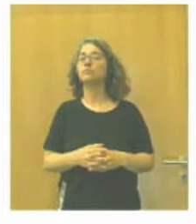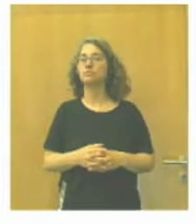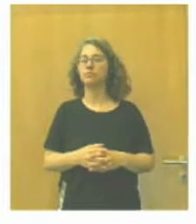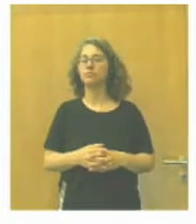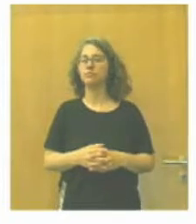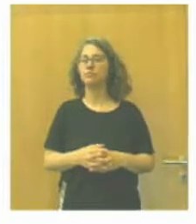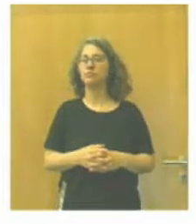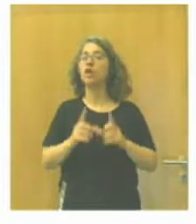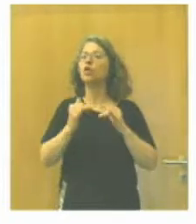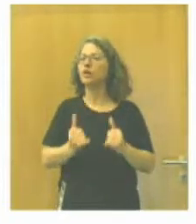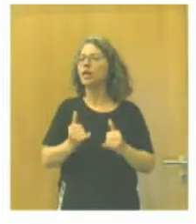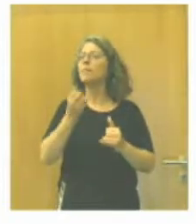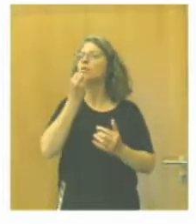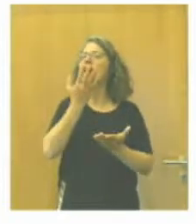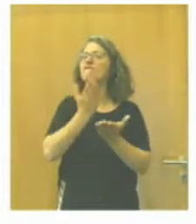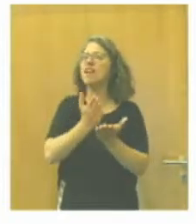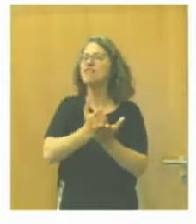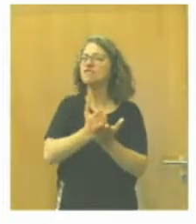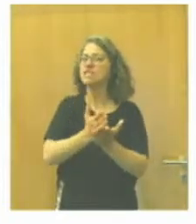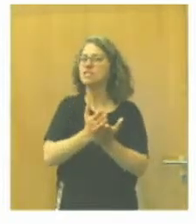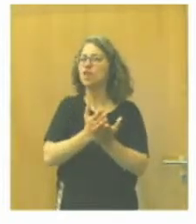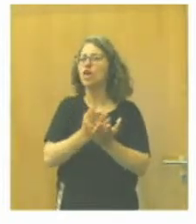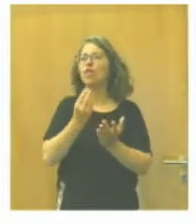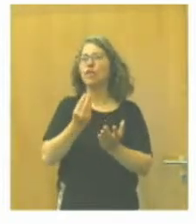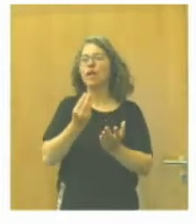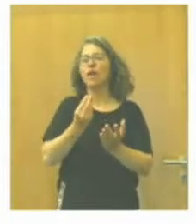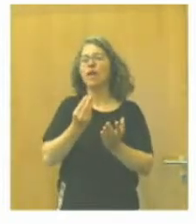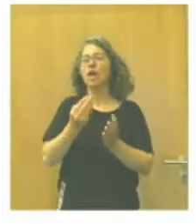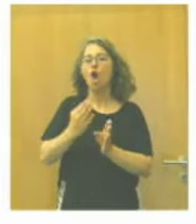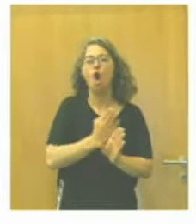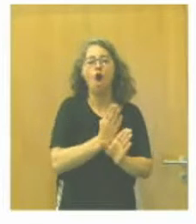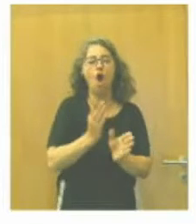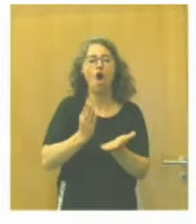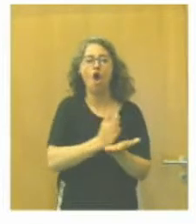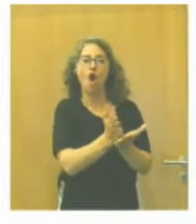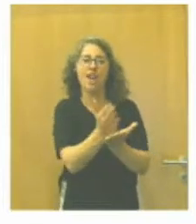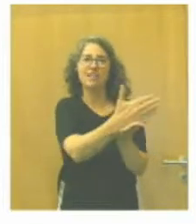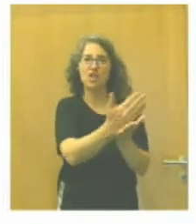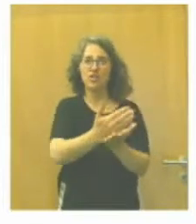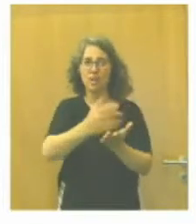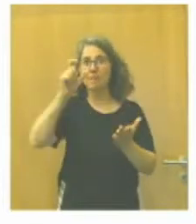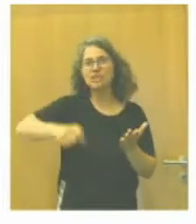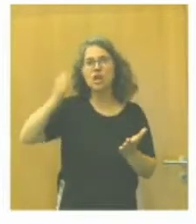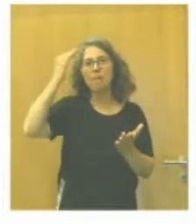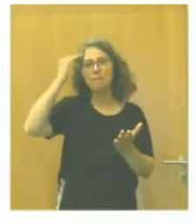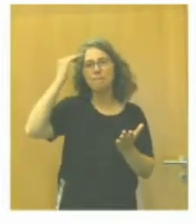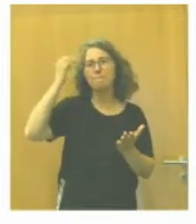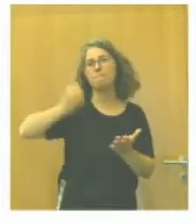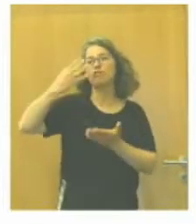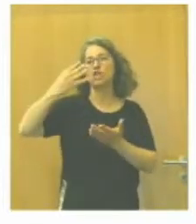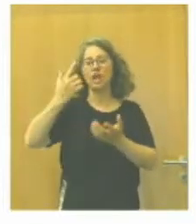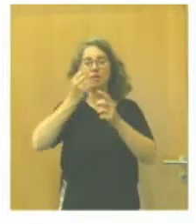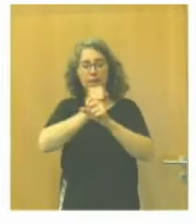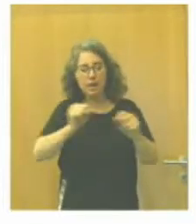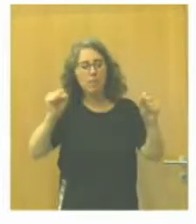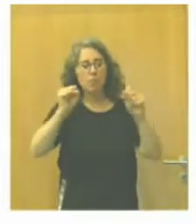of specialist guidance in developing our understanding of these interventions and